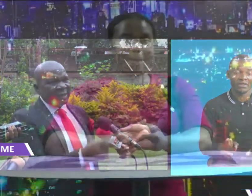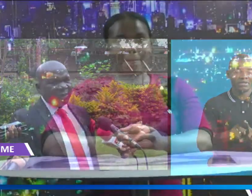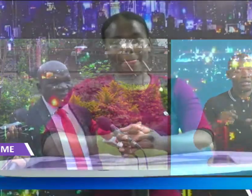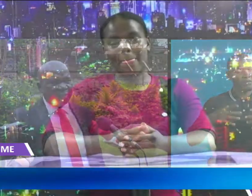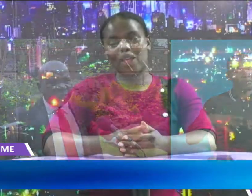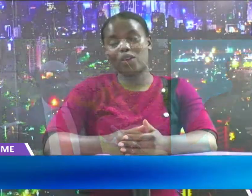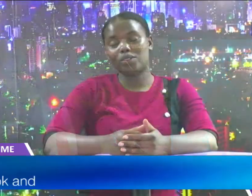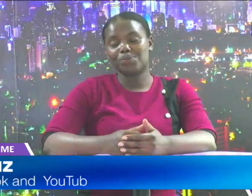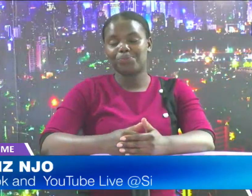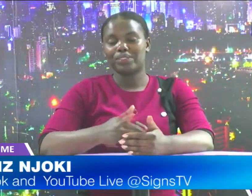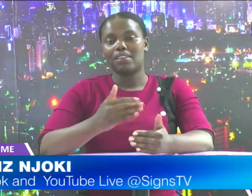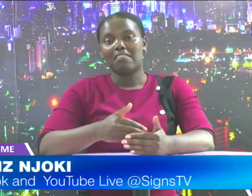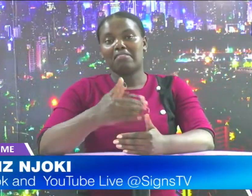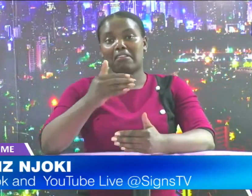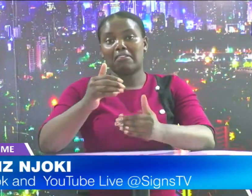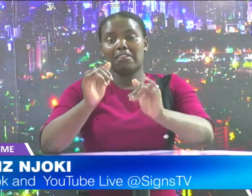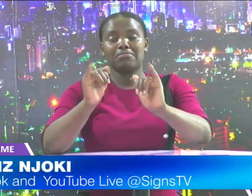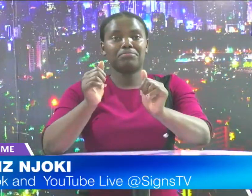nani aliandika hiyo.